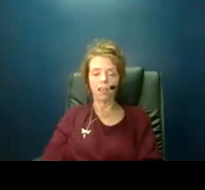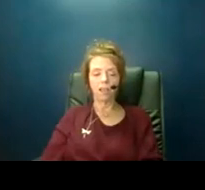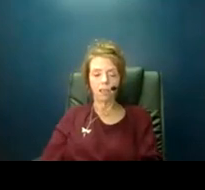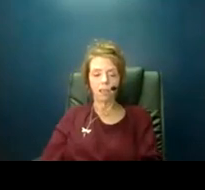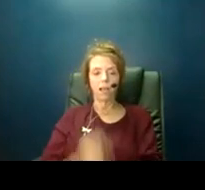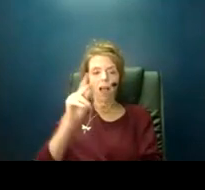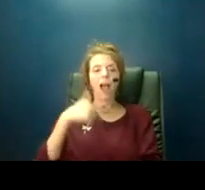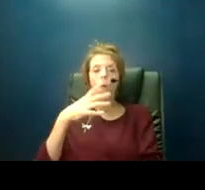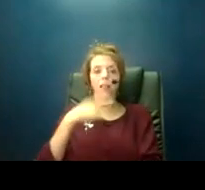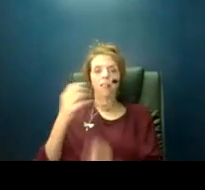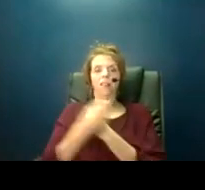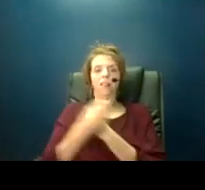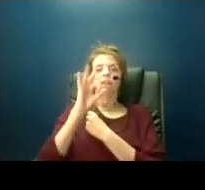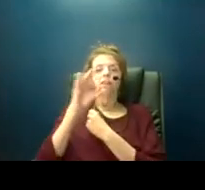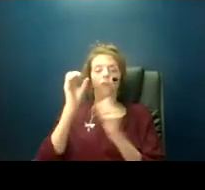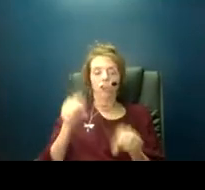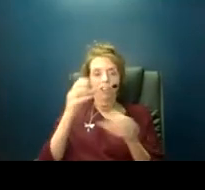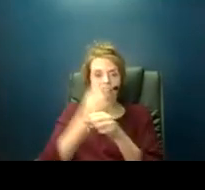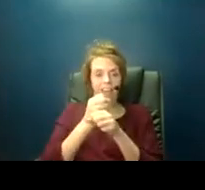I would love if we could just take